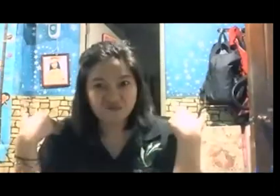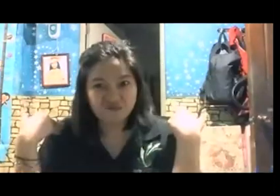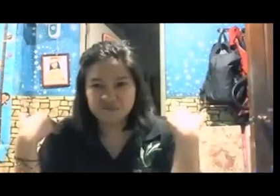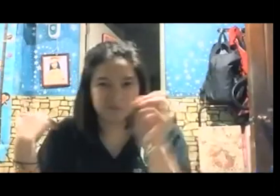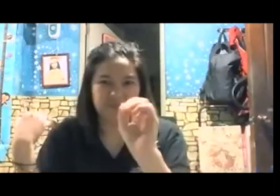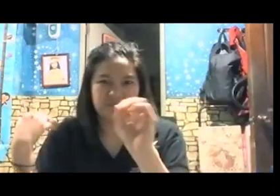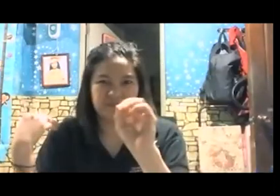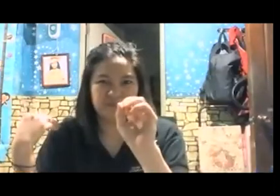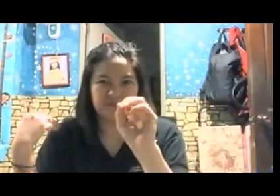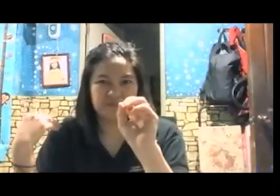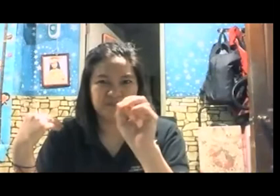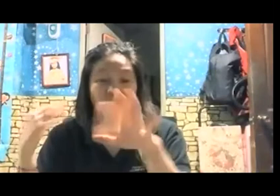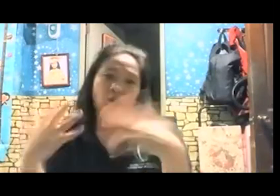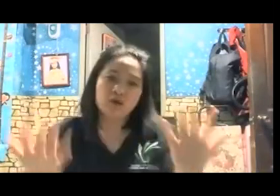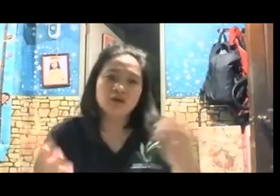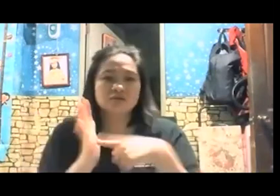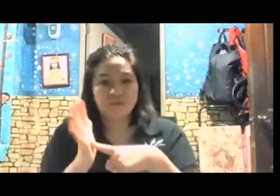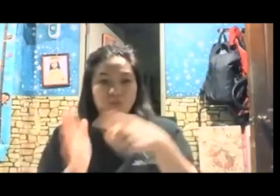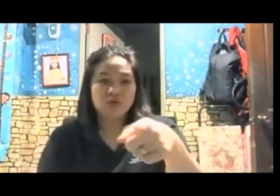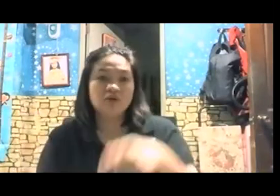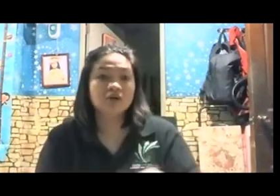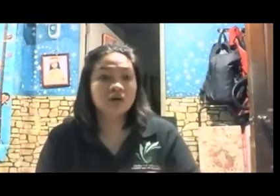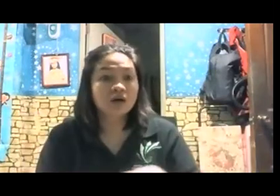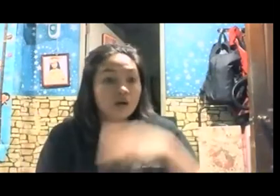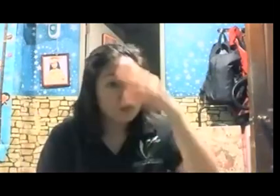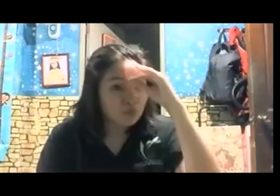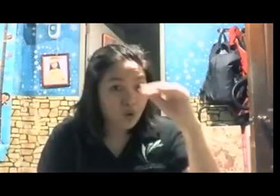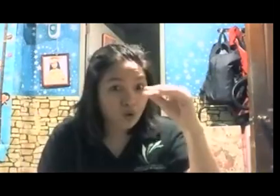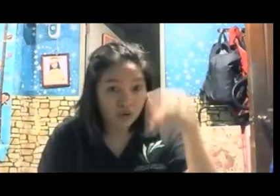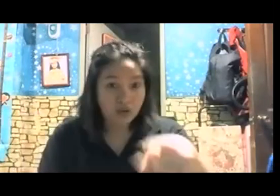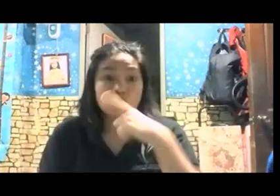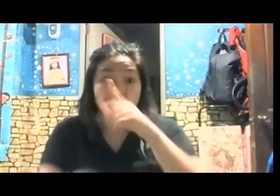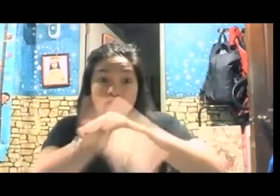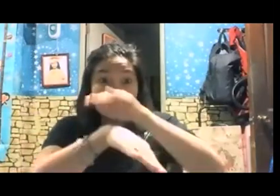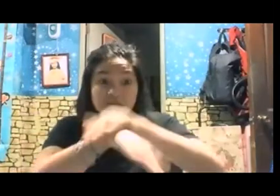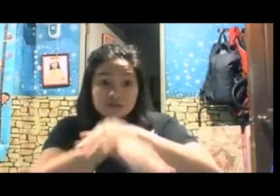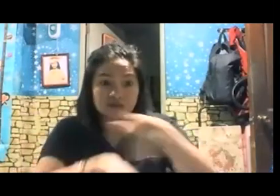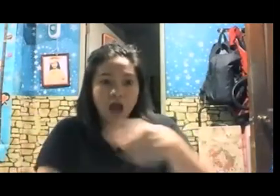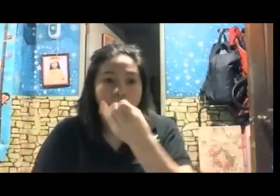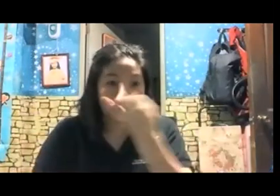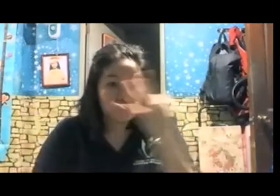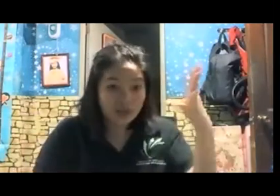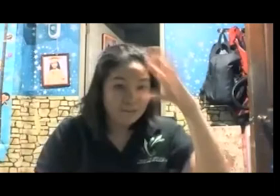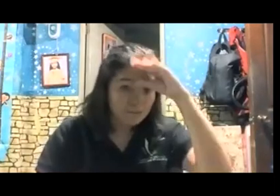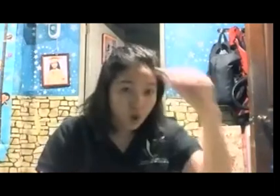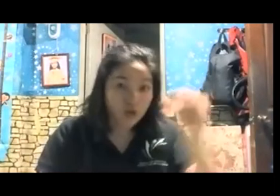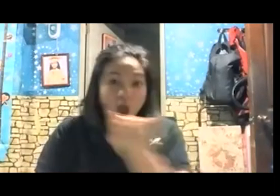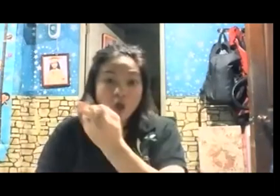So we understand that the point is the number, how many.